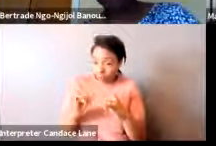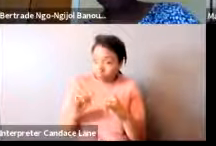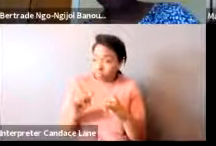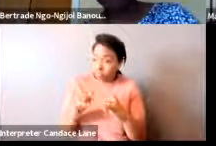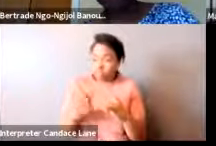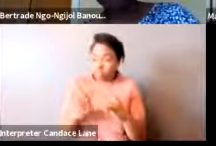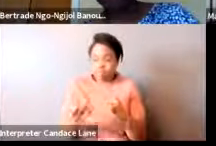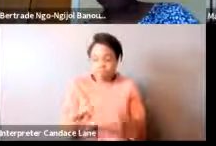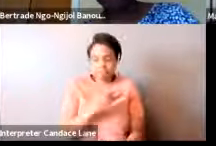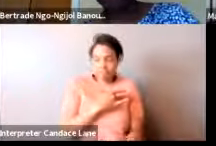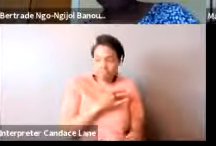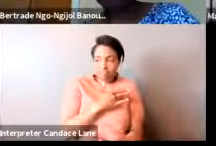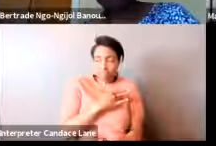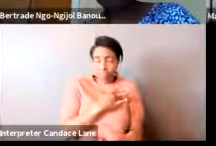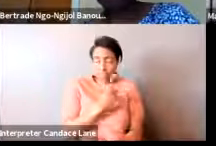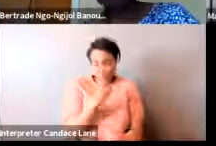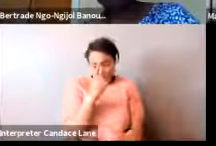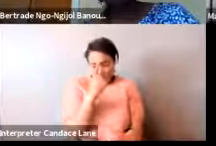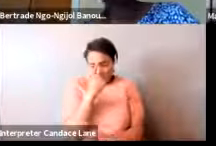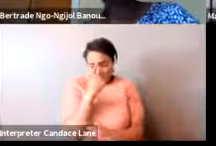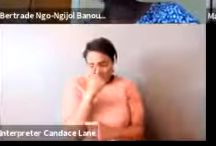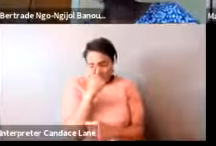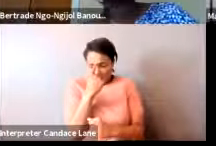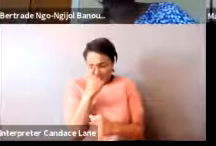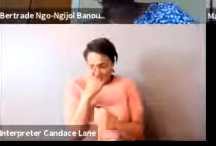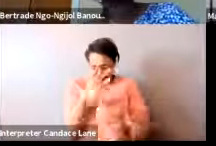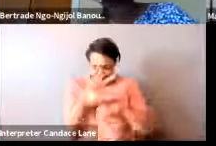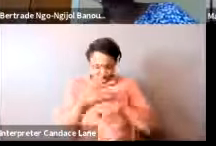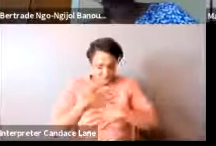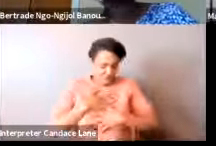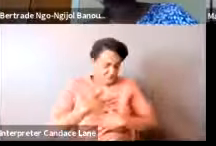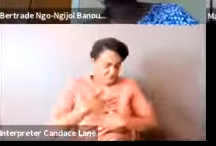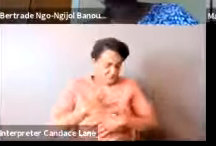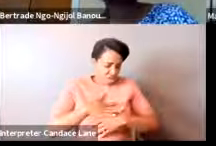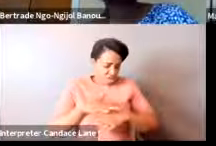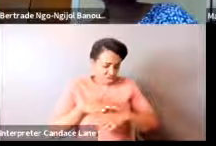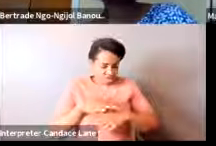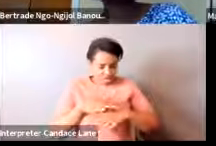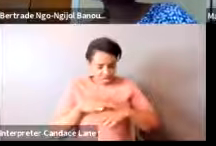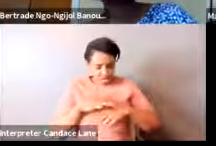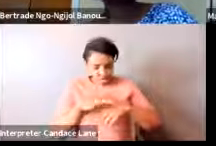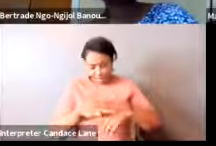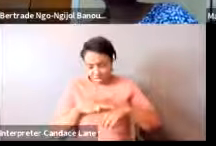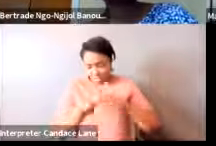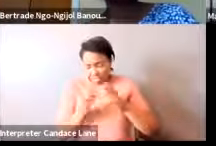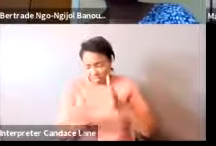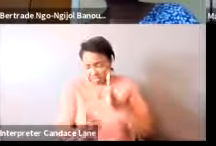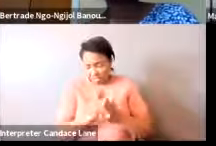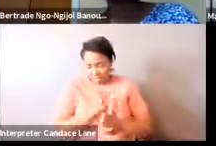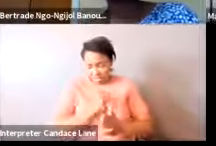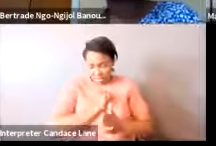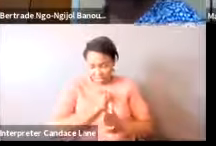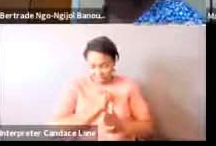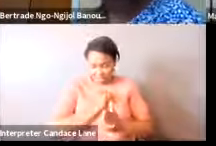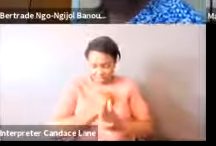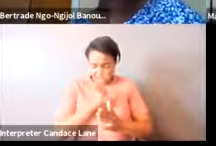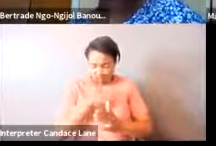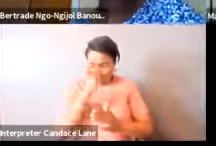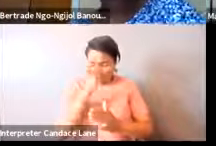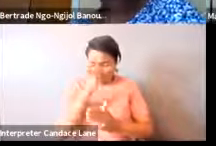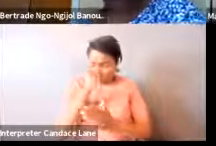me to consider suicide, to then by God's mercy and grace, discover the you and me who set her